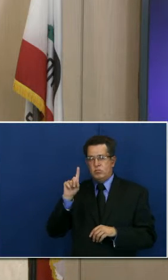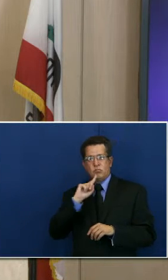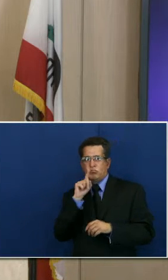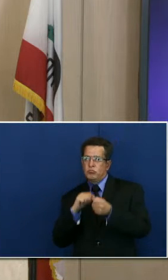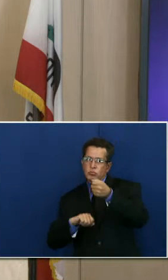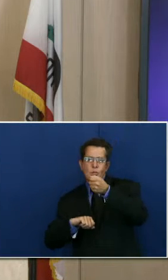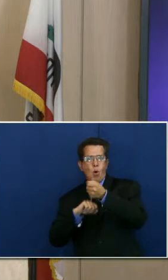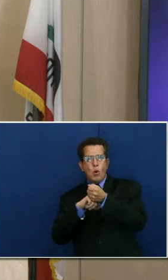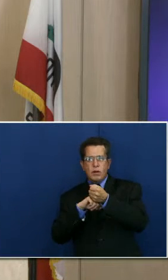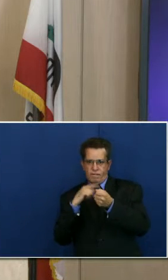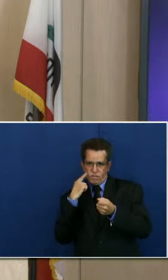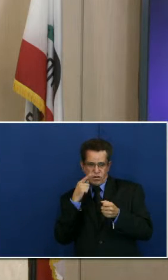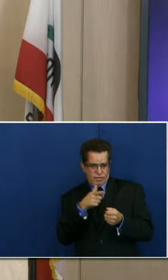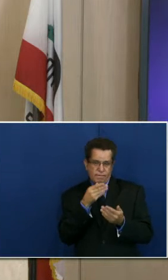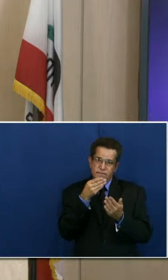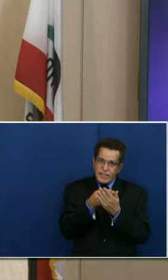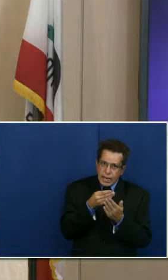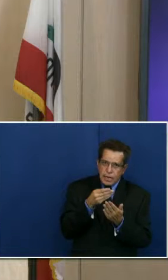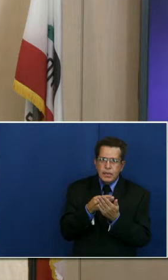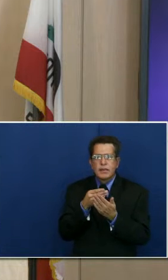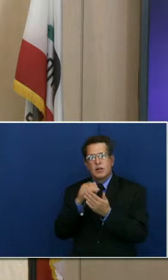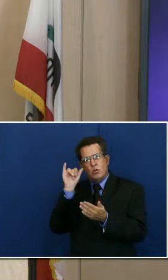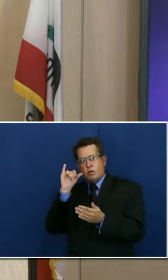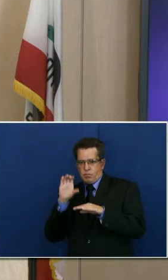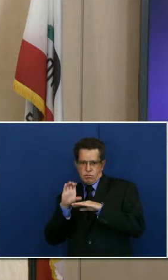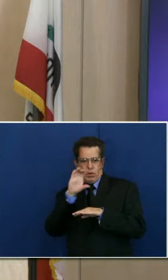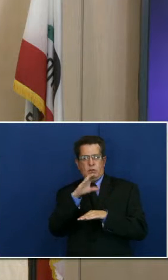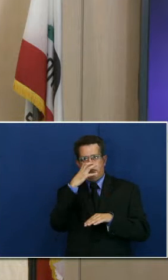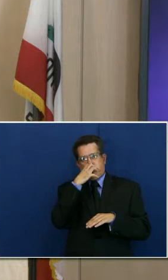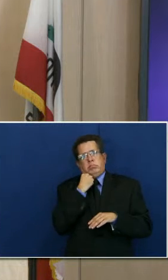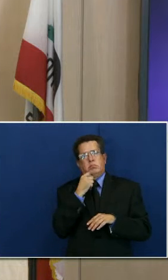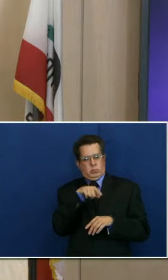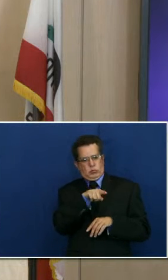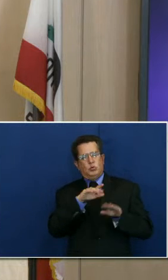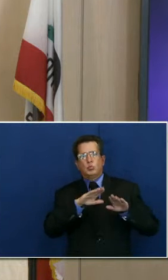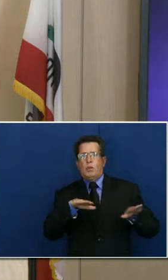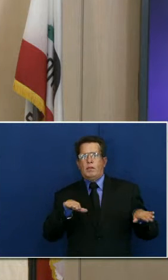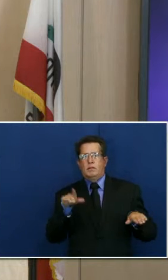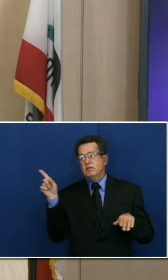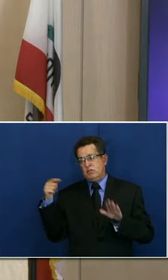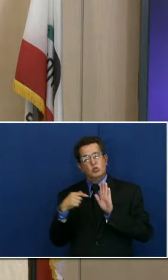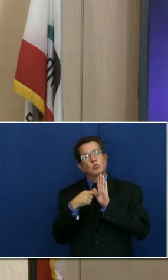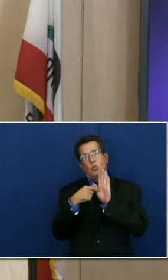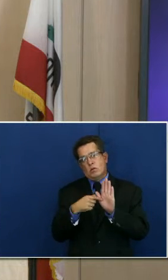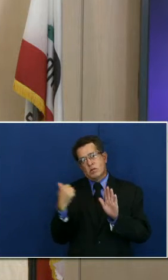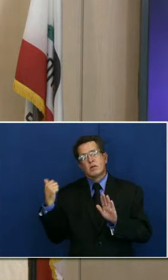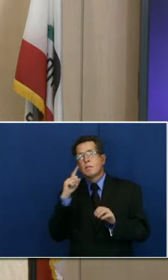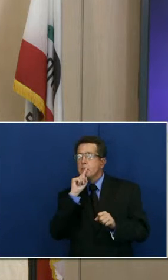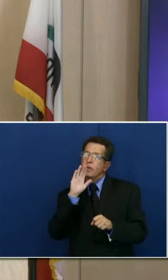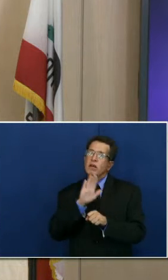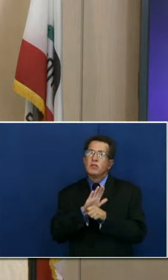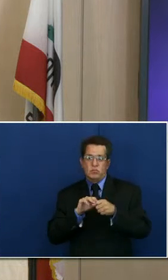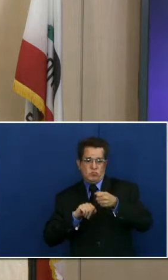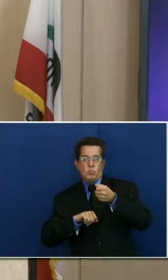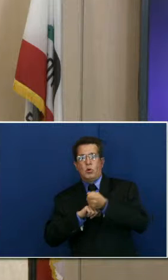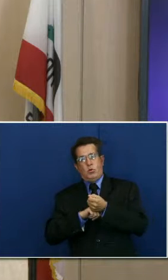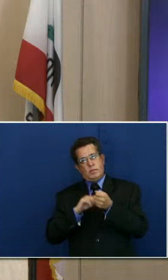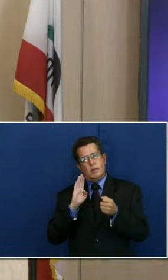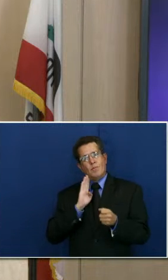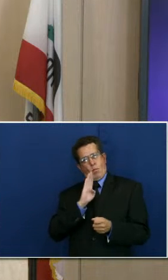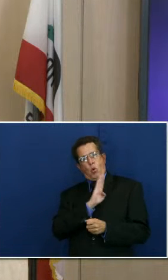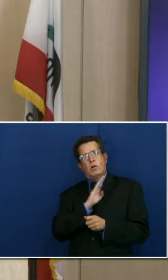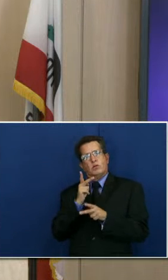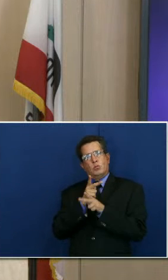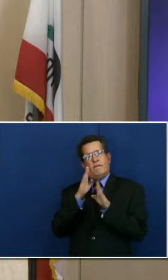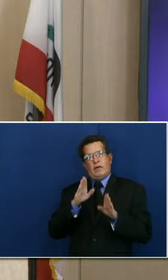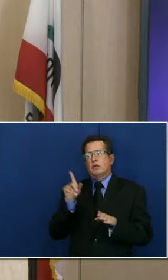support, facilities, funding behind something that is so important, and it truly demonstrates the commitment that our County Board of Supervisors, our